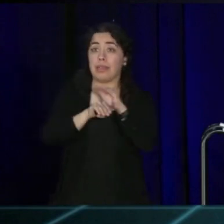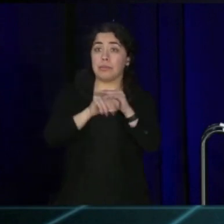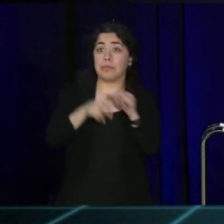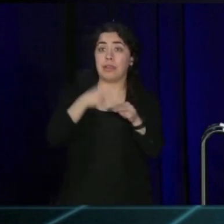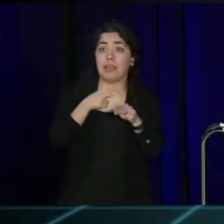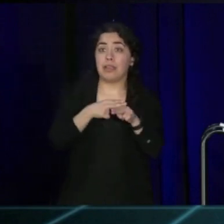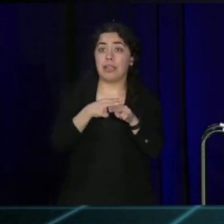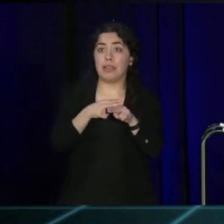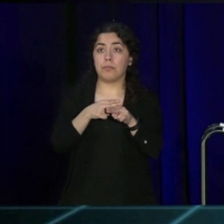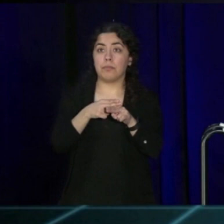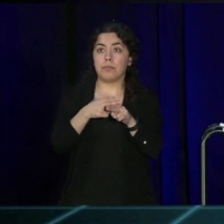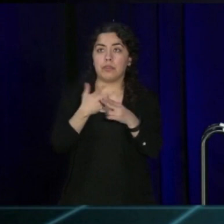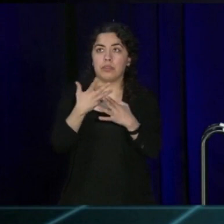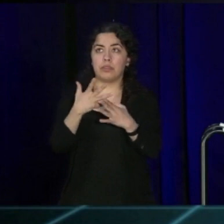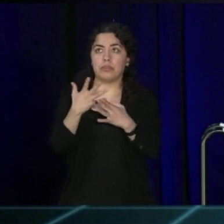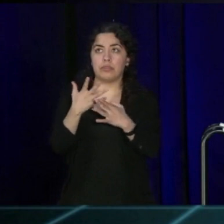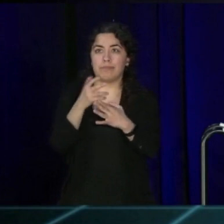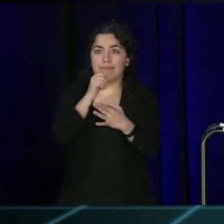won't take effect.